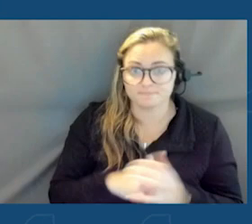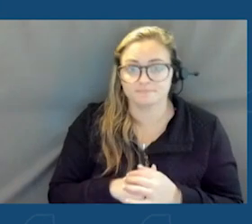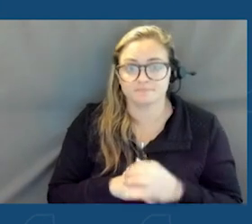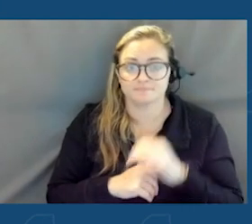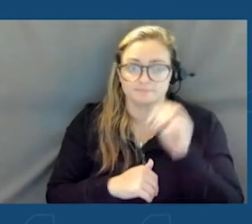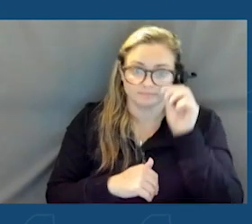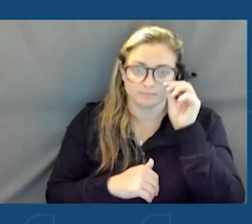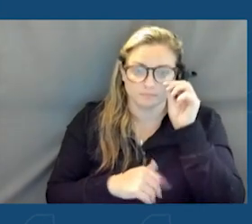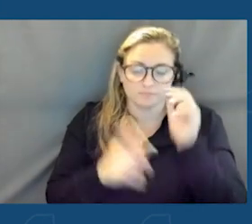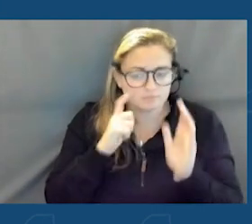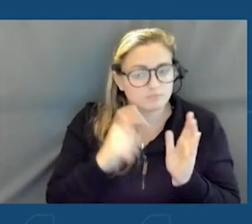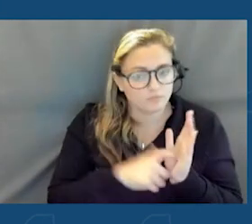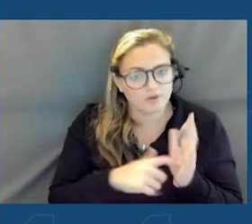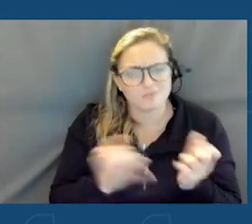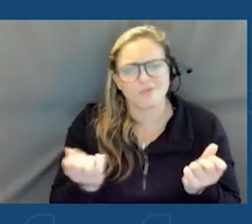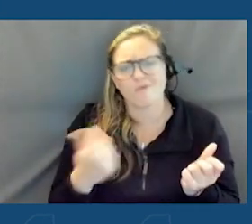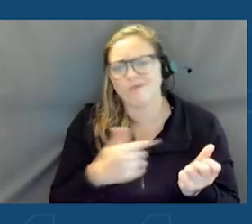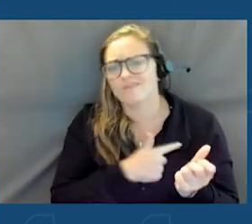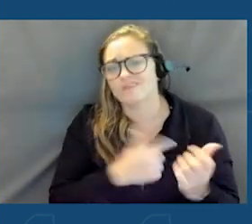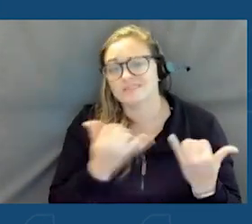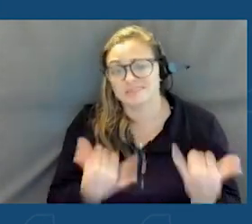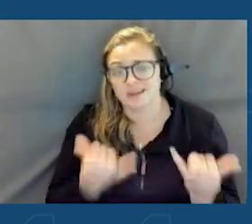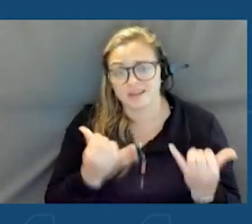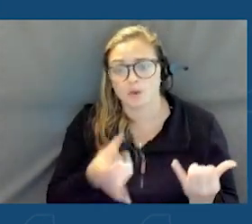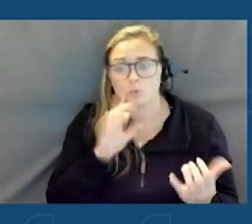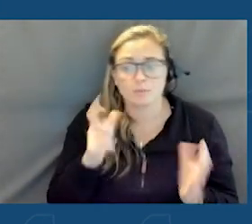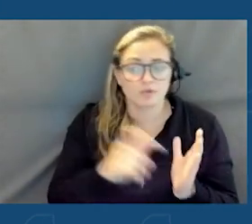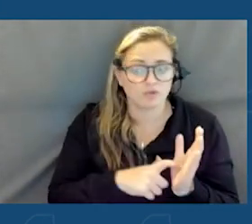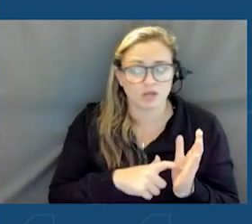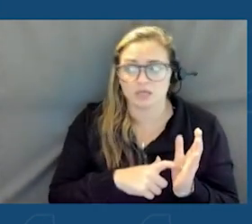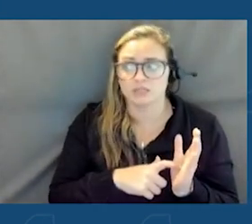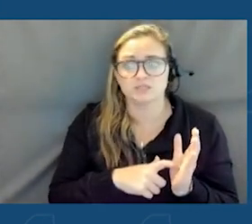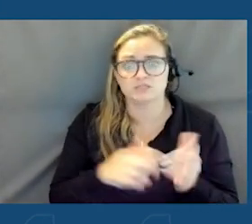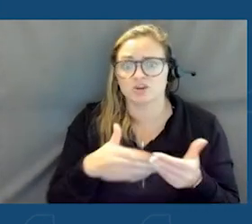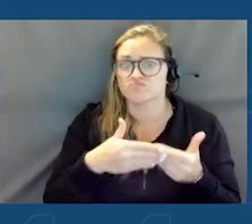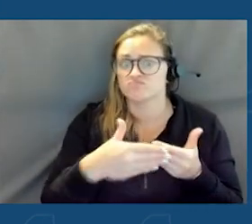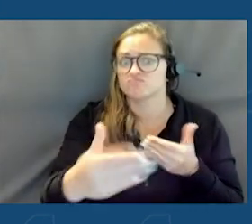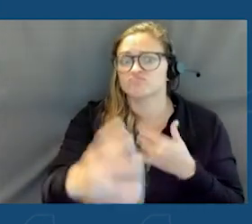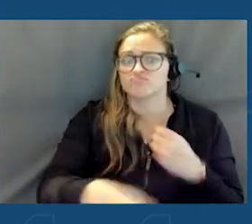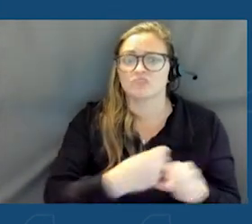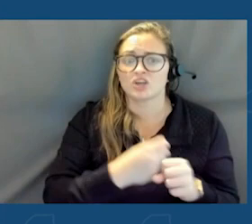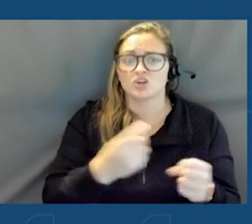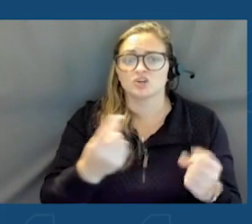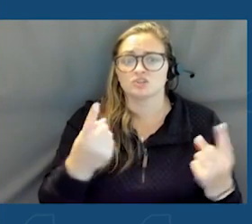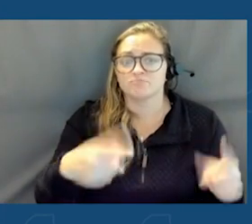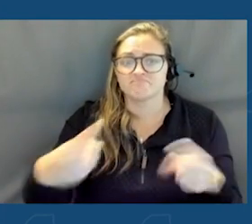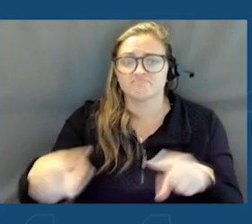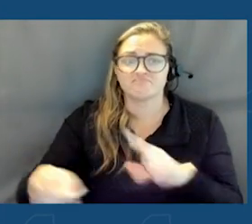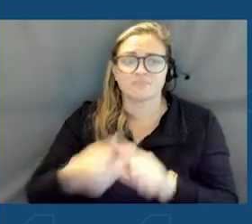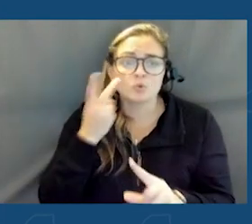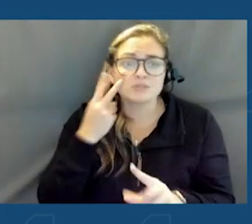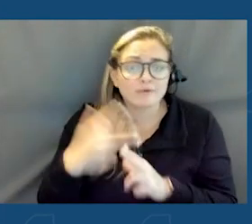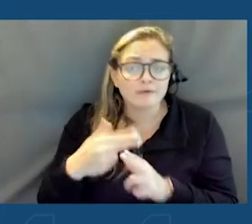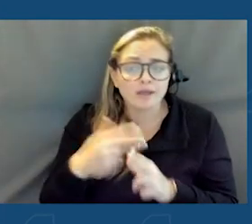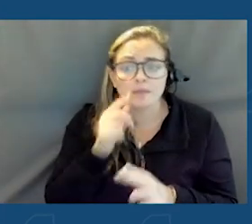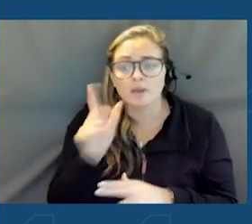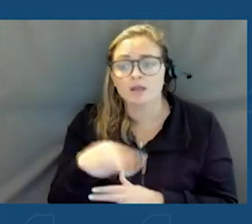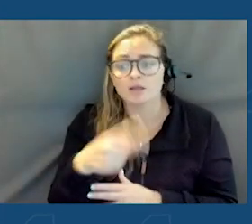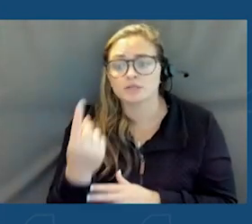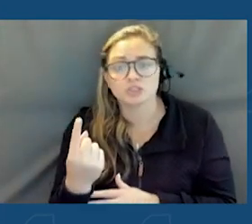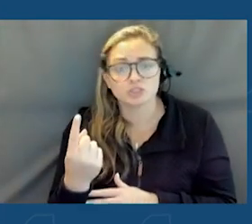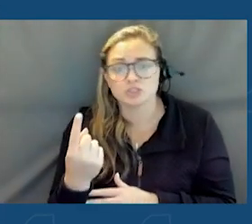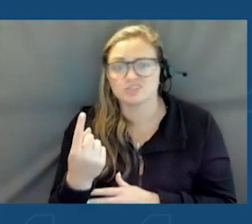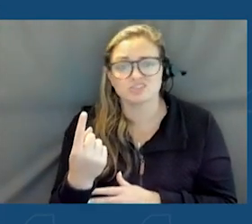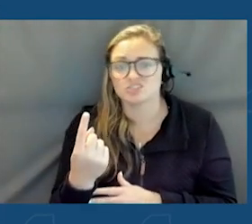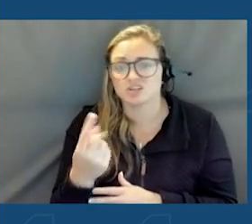is recognized by all of us today. It'll be recognized for decades to come when people see her name, not just on this pavilion, but on our